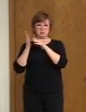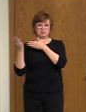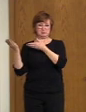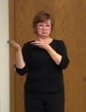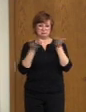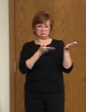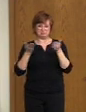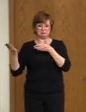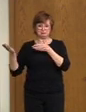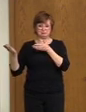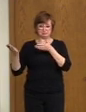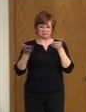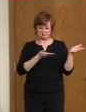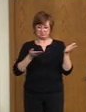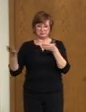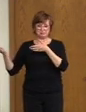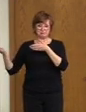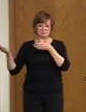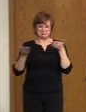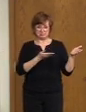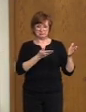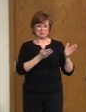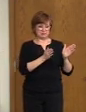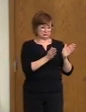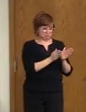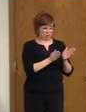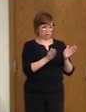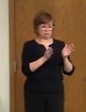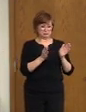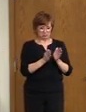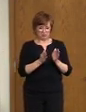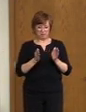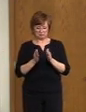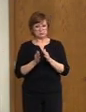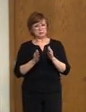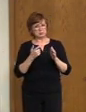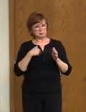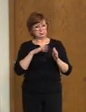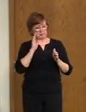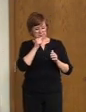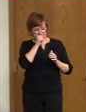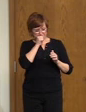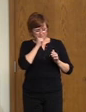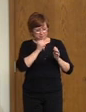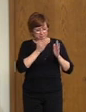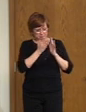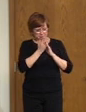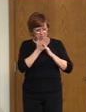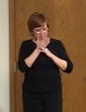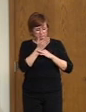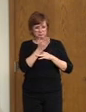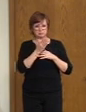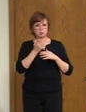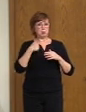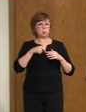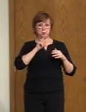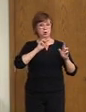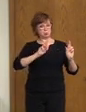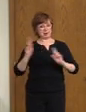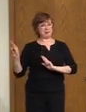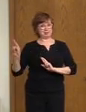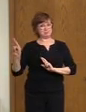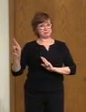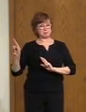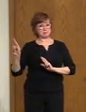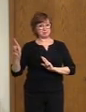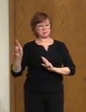to administer as much vaccine as we receive. So, on our side, we're ready to administer in a very well-organized way, as